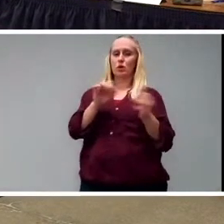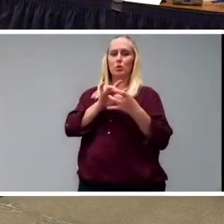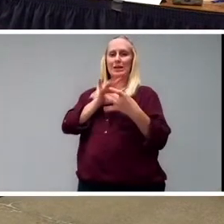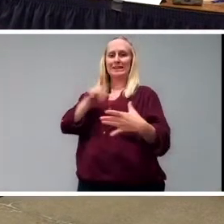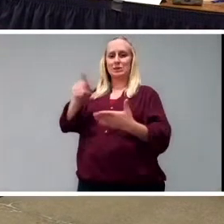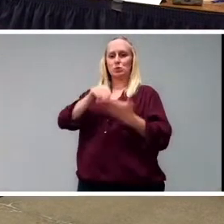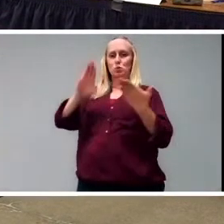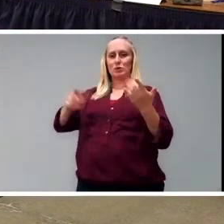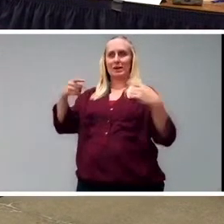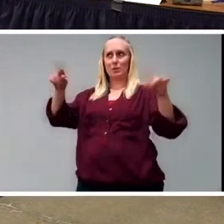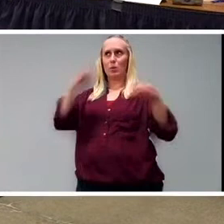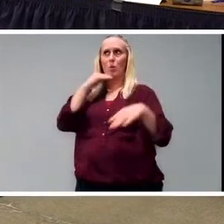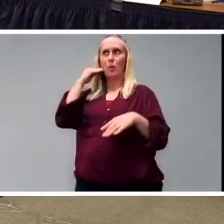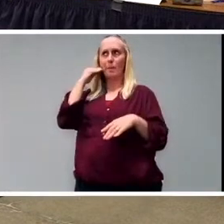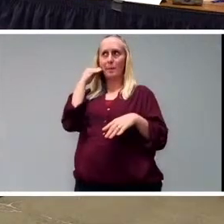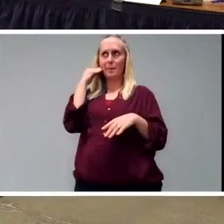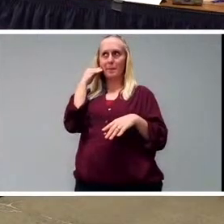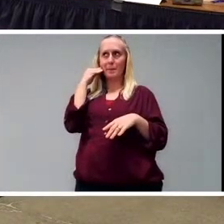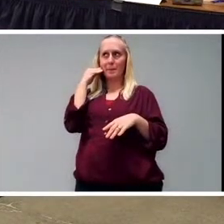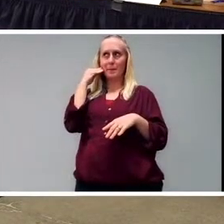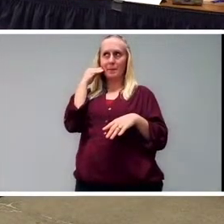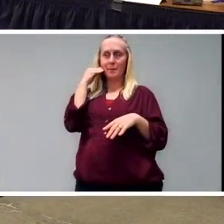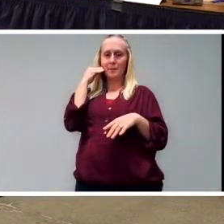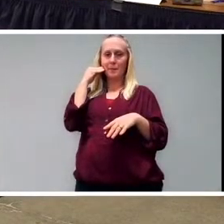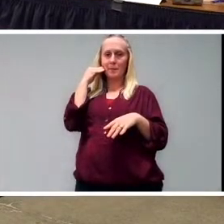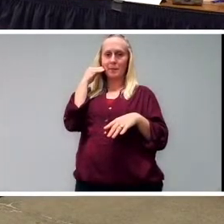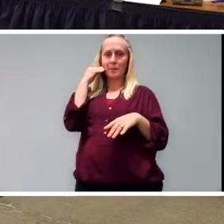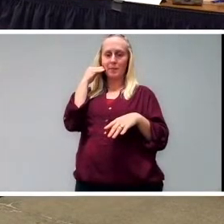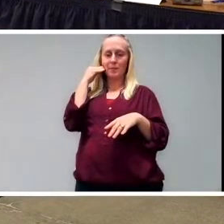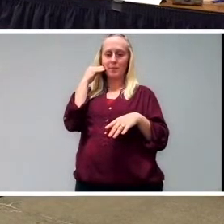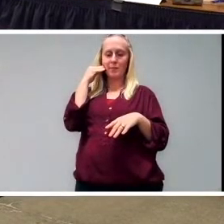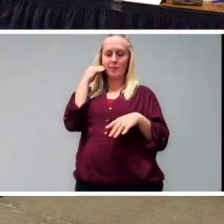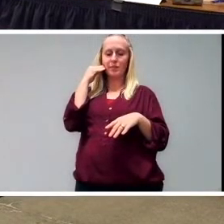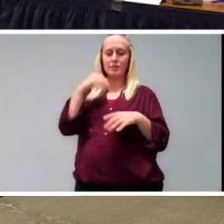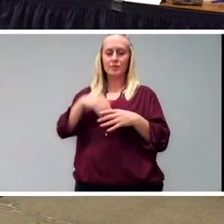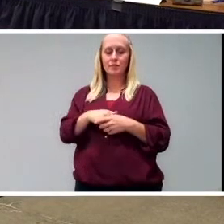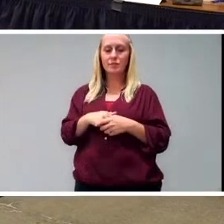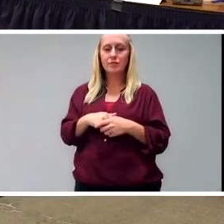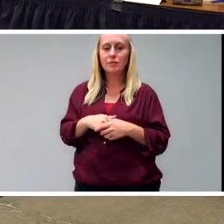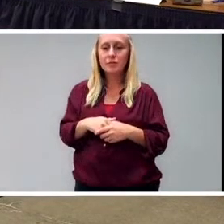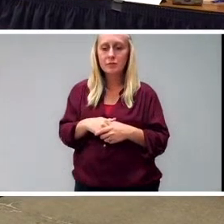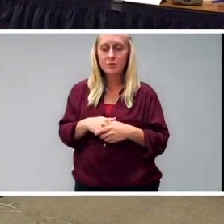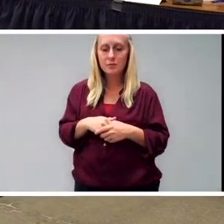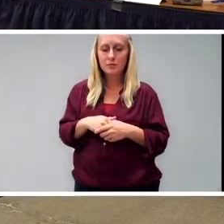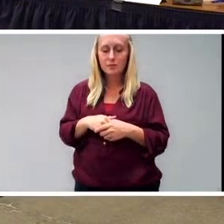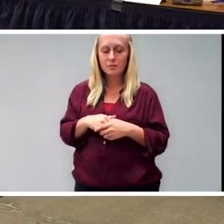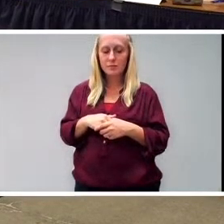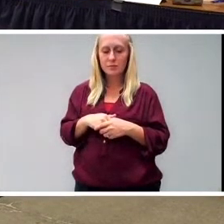wanted to acknowledge that Director Hyand had their hand raised. Oh, saw it. She was there.